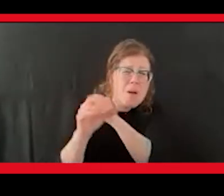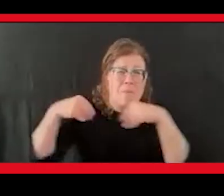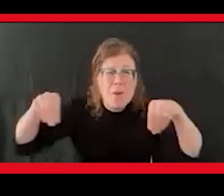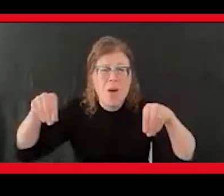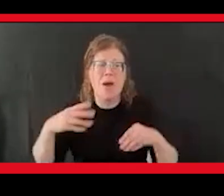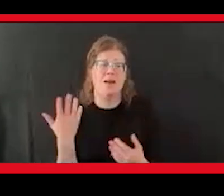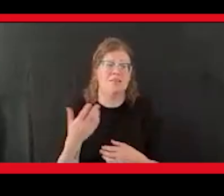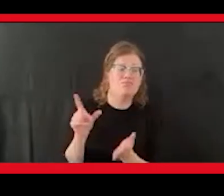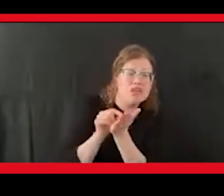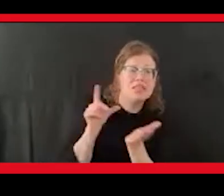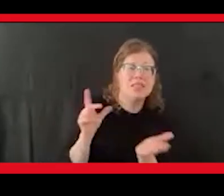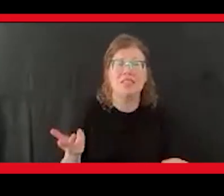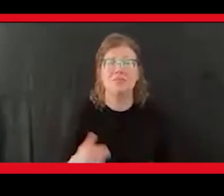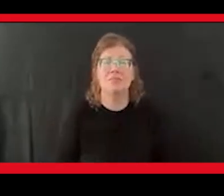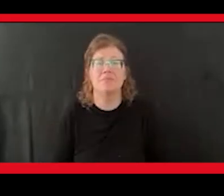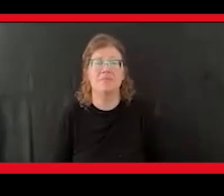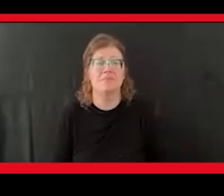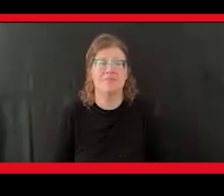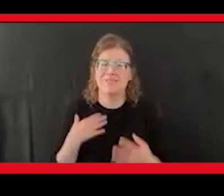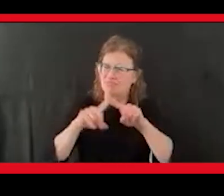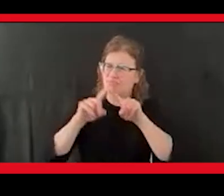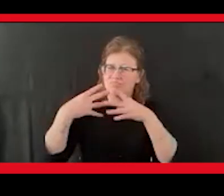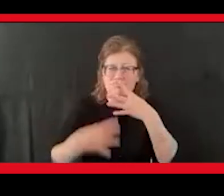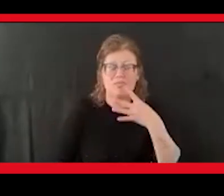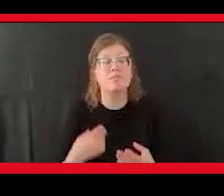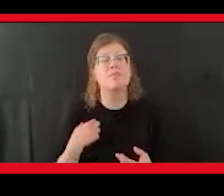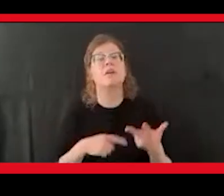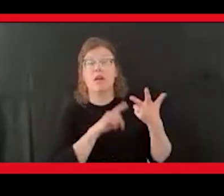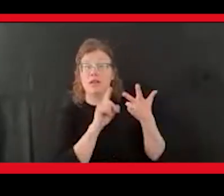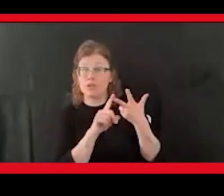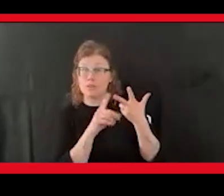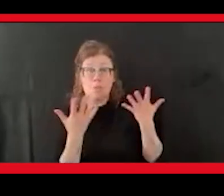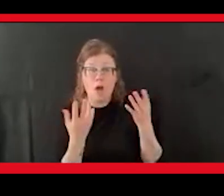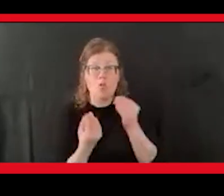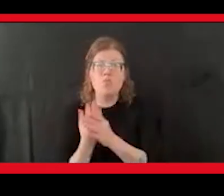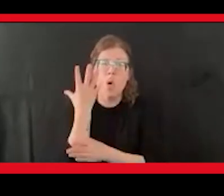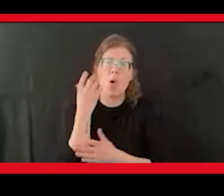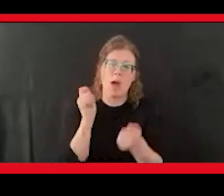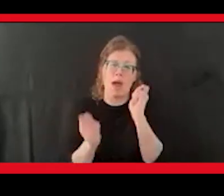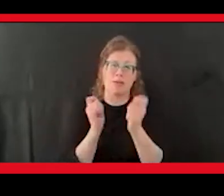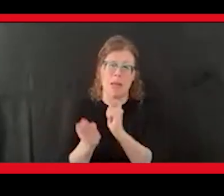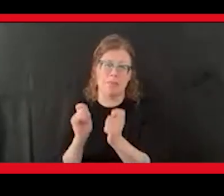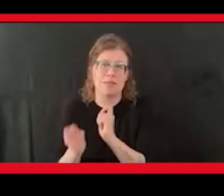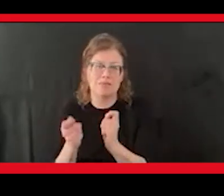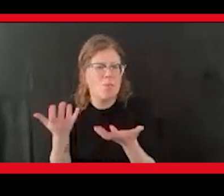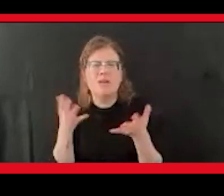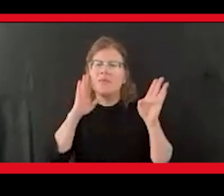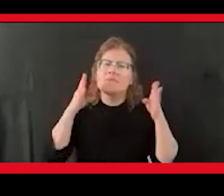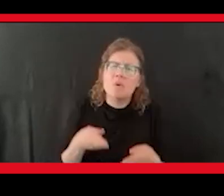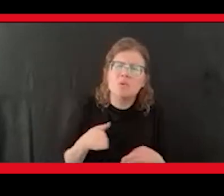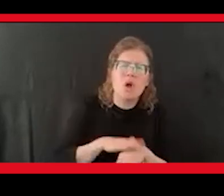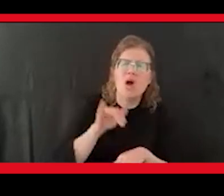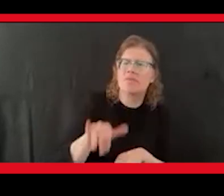Grow and Adapt stream is focused on the experimentation or development of new approaches to how you